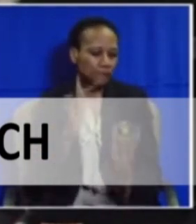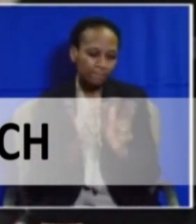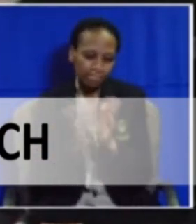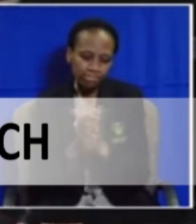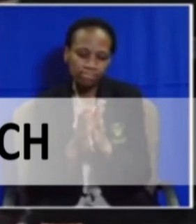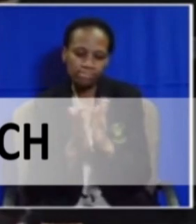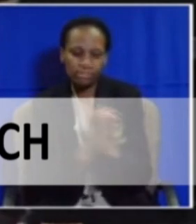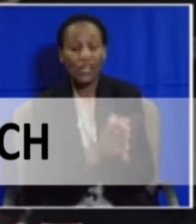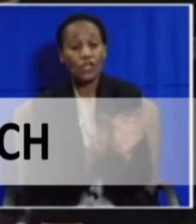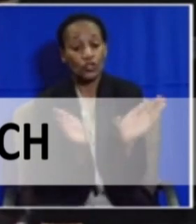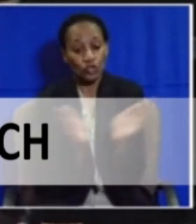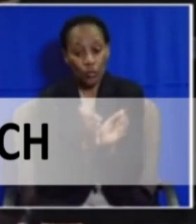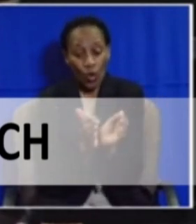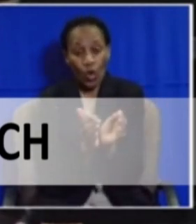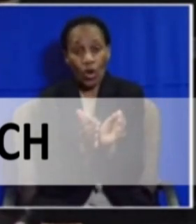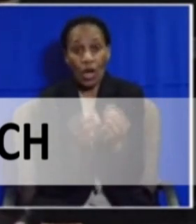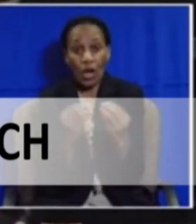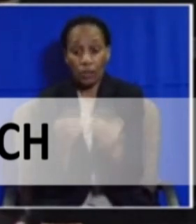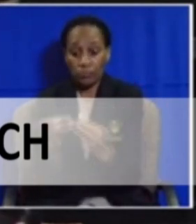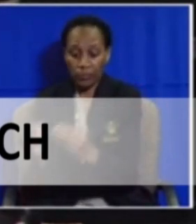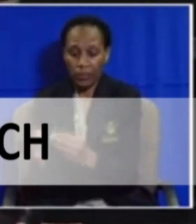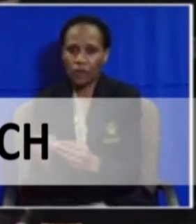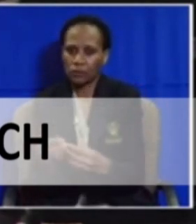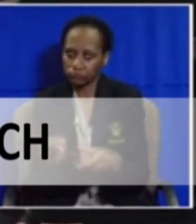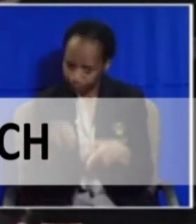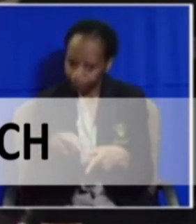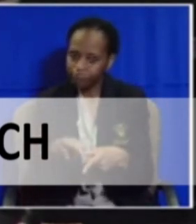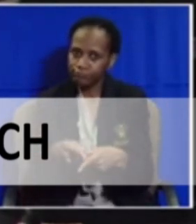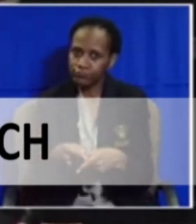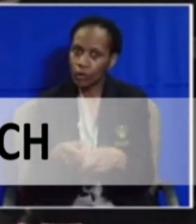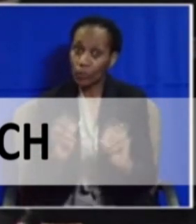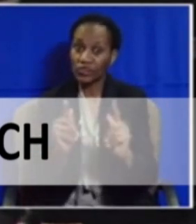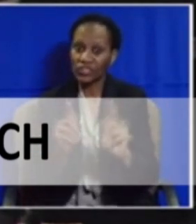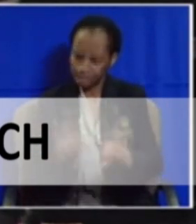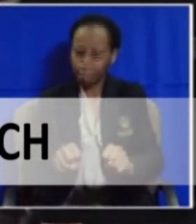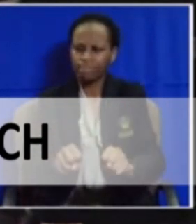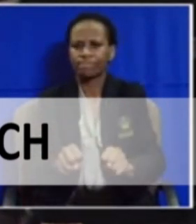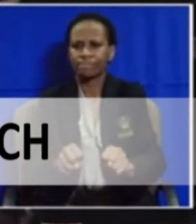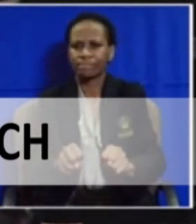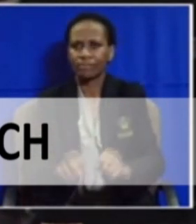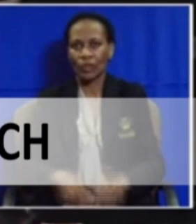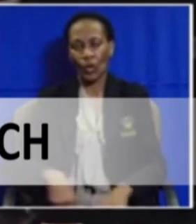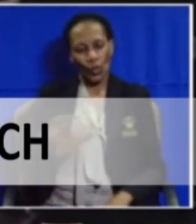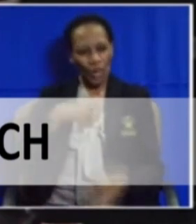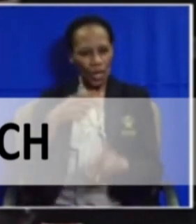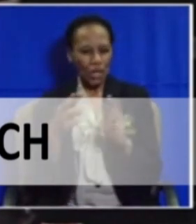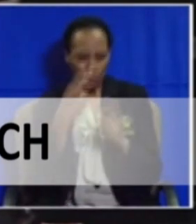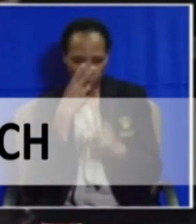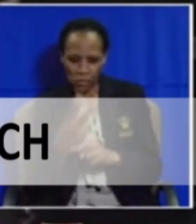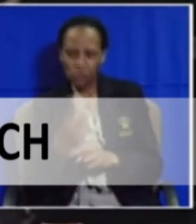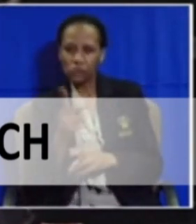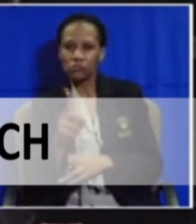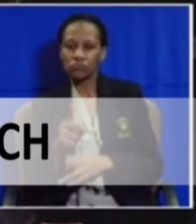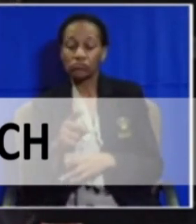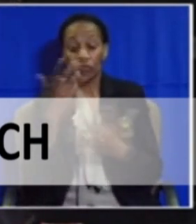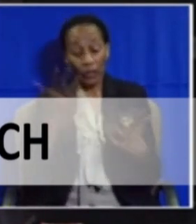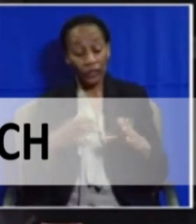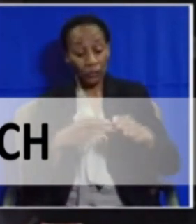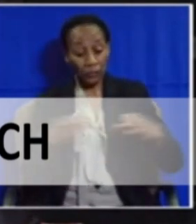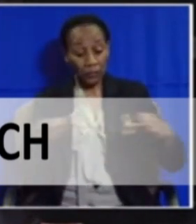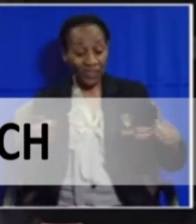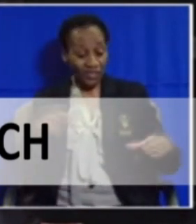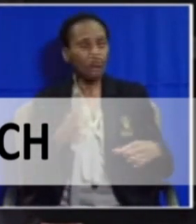and medium firms to take up this incentive. We anticipate that the expansion will